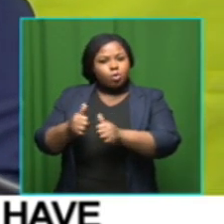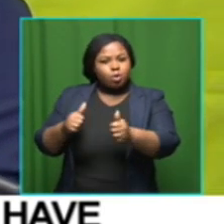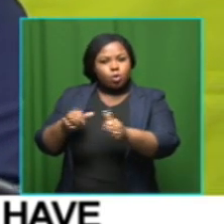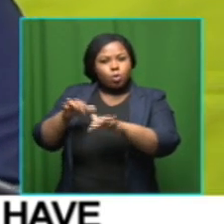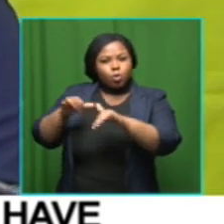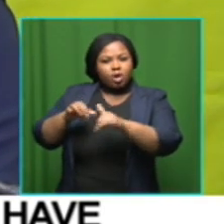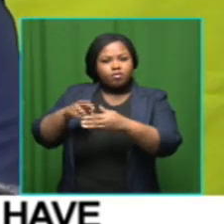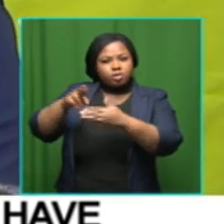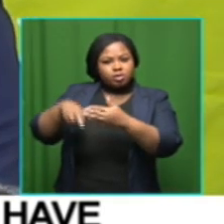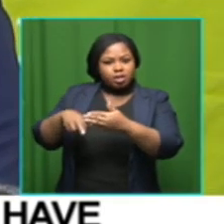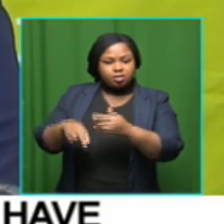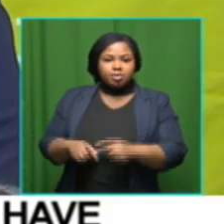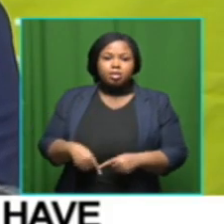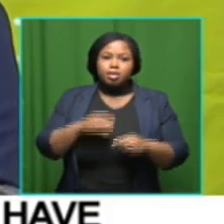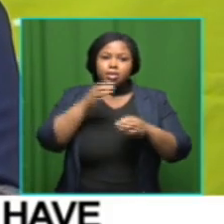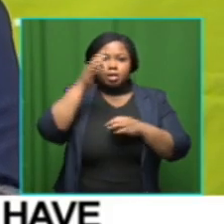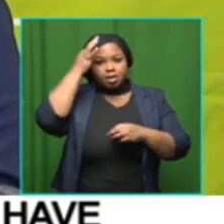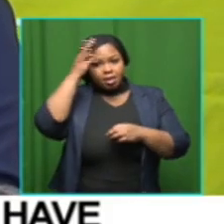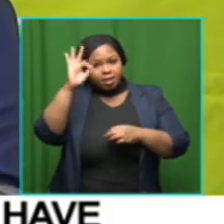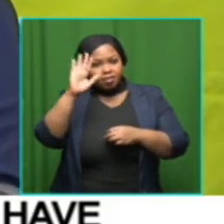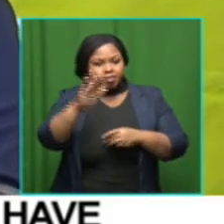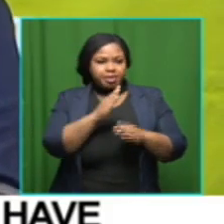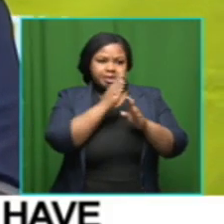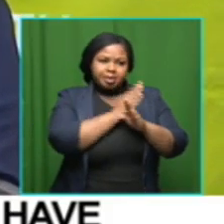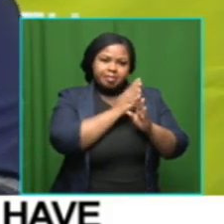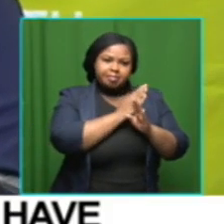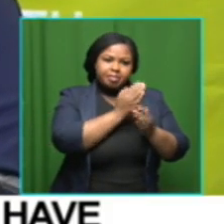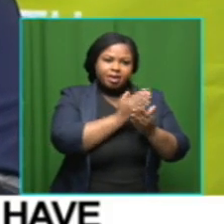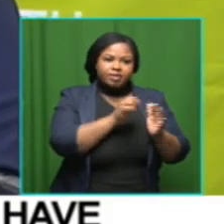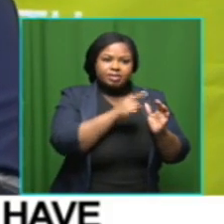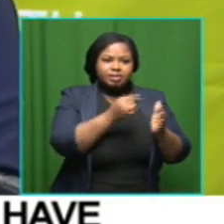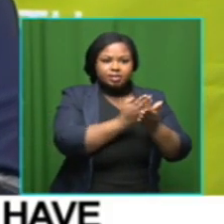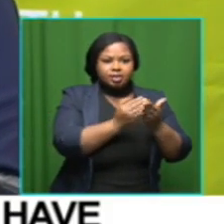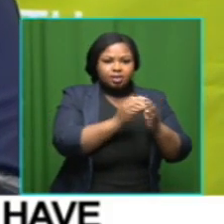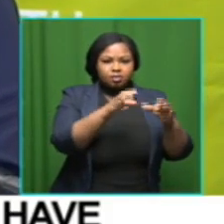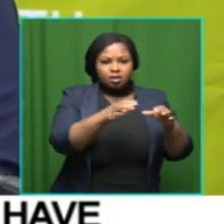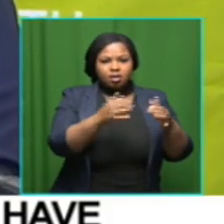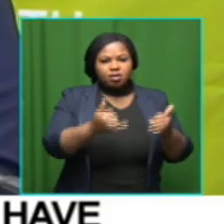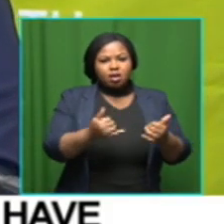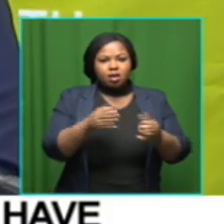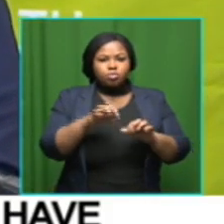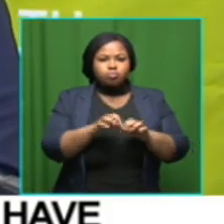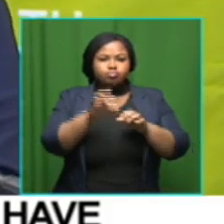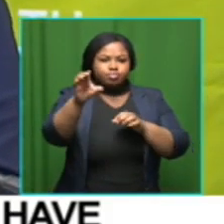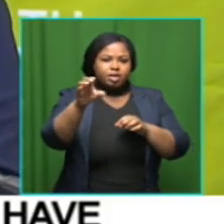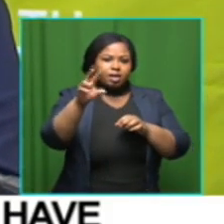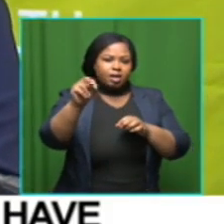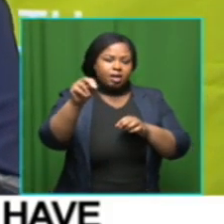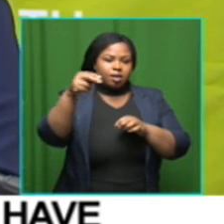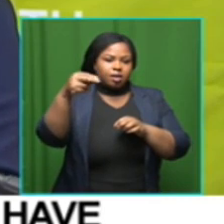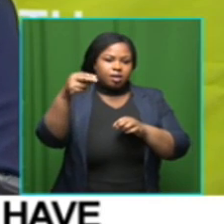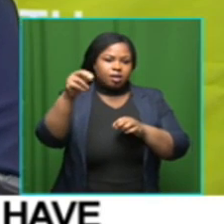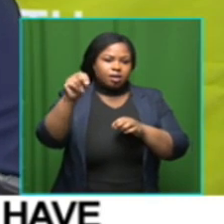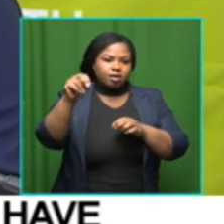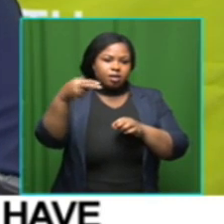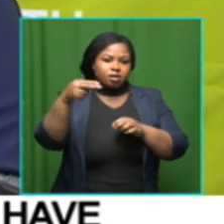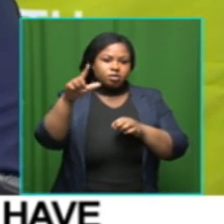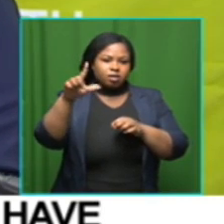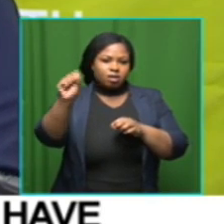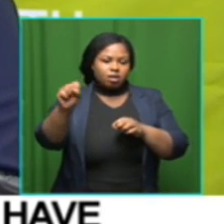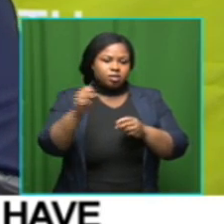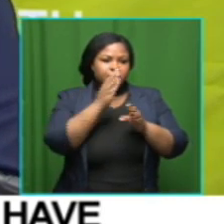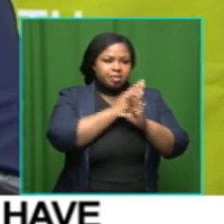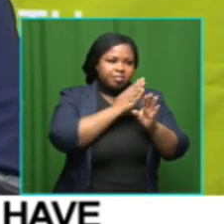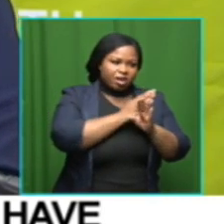together as the private sector and the public sector, and we split that backlog between the NHLS and private labs.